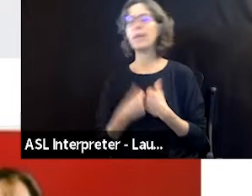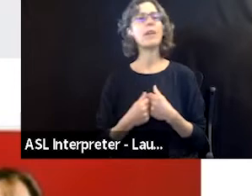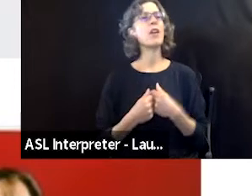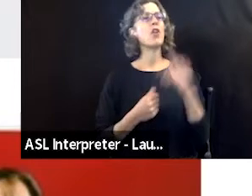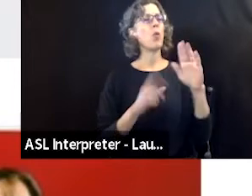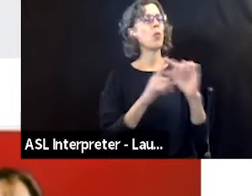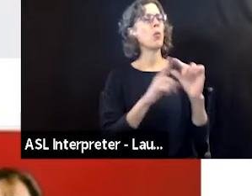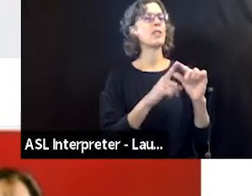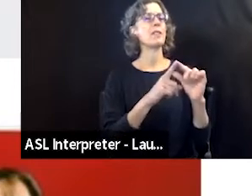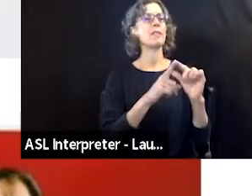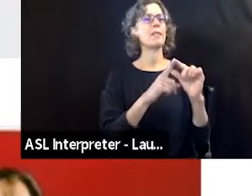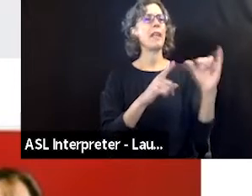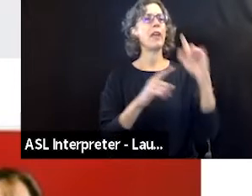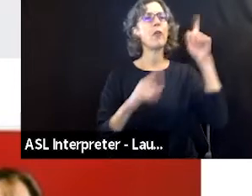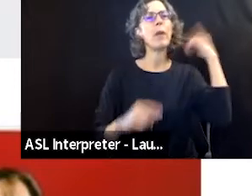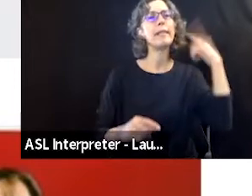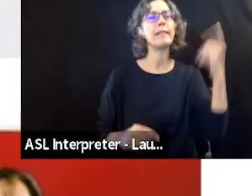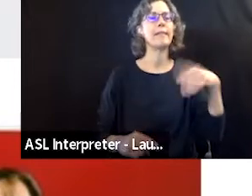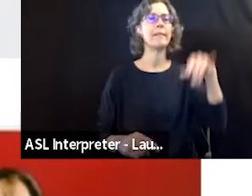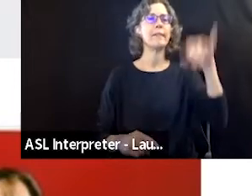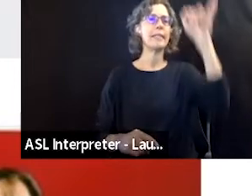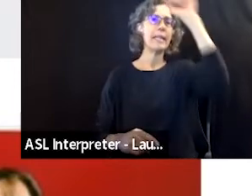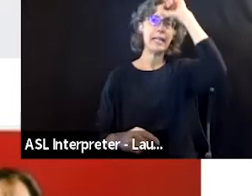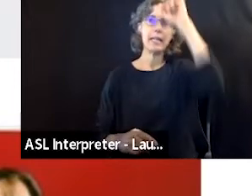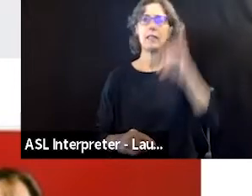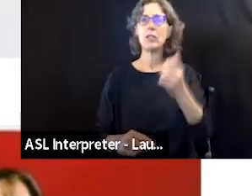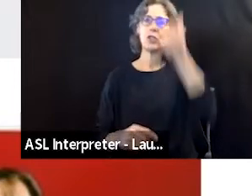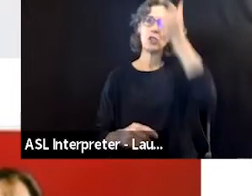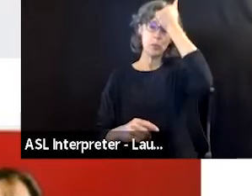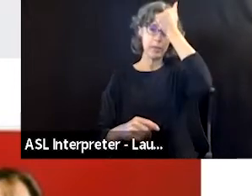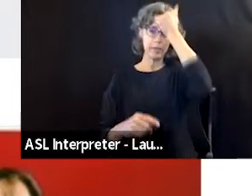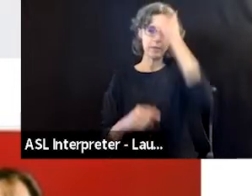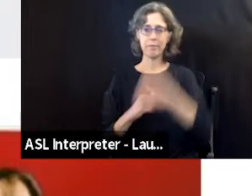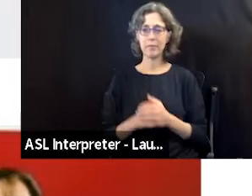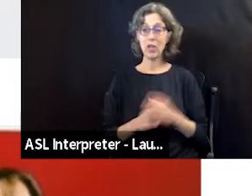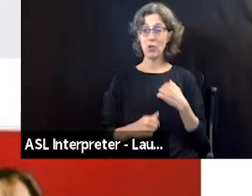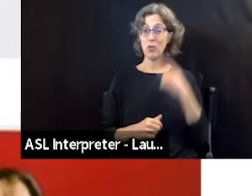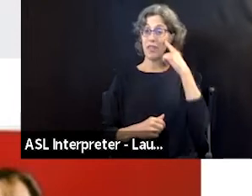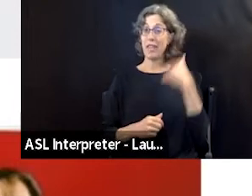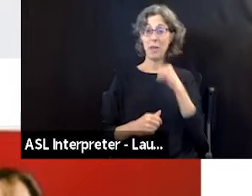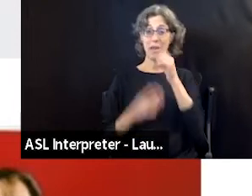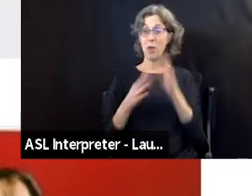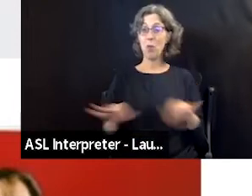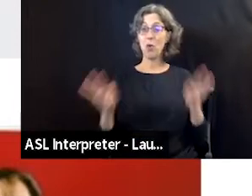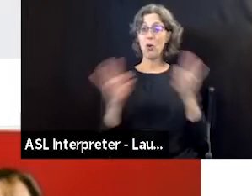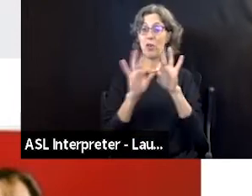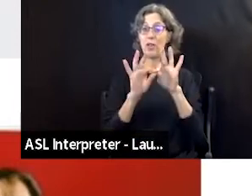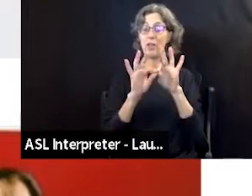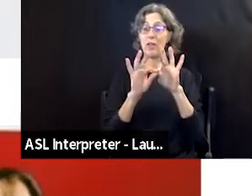like crazy, idiot, and stupid. You think I'm not worth befriending or